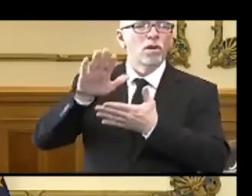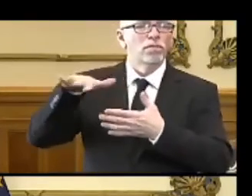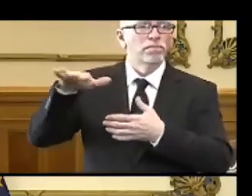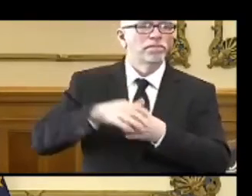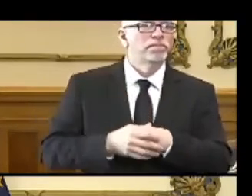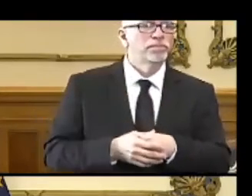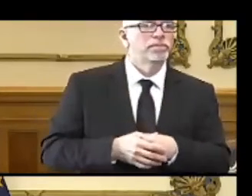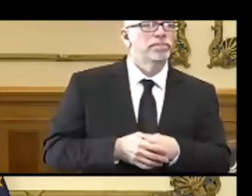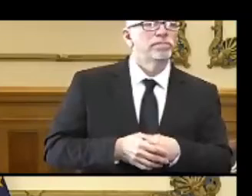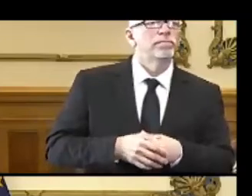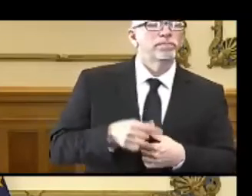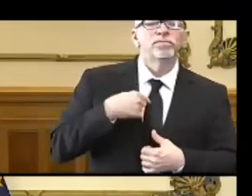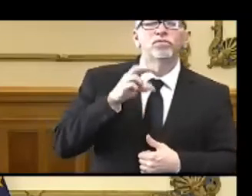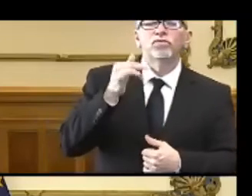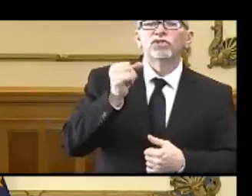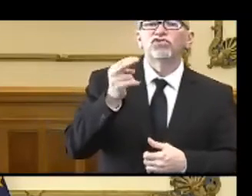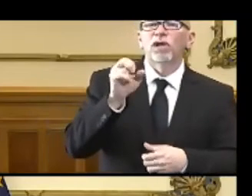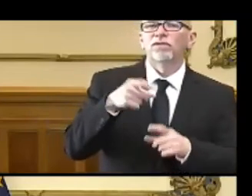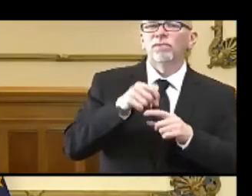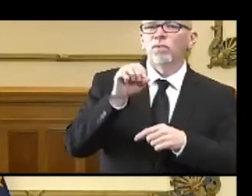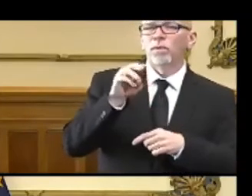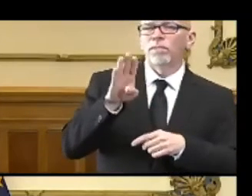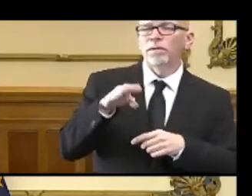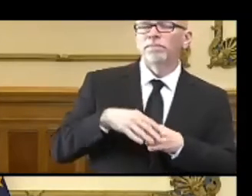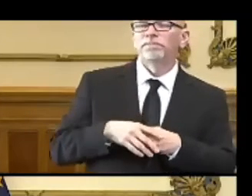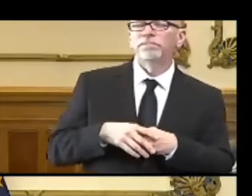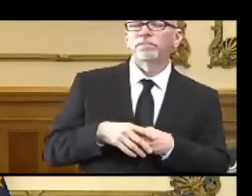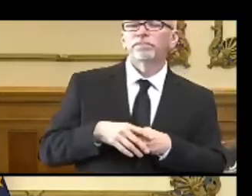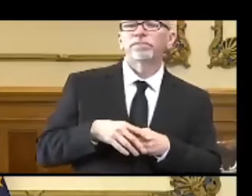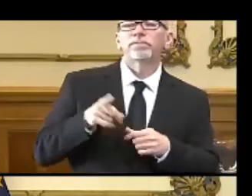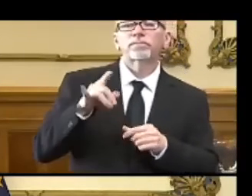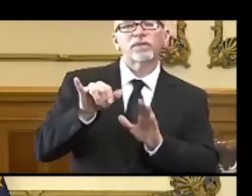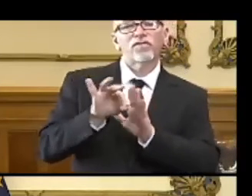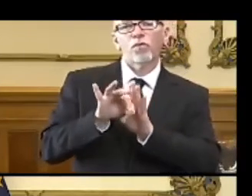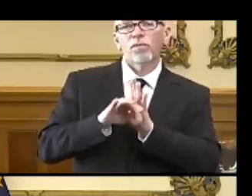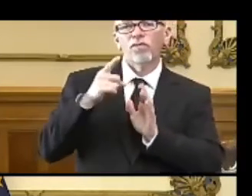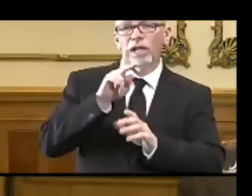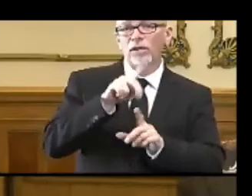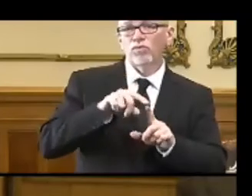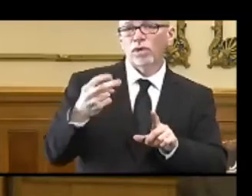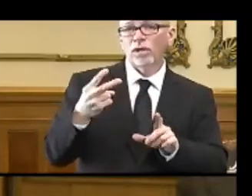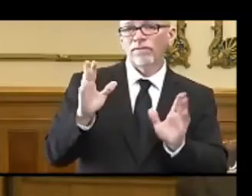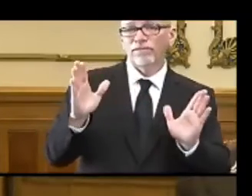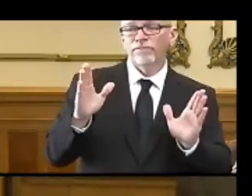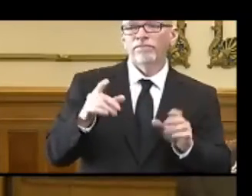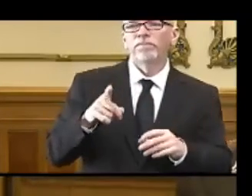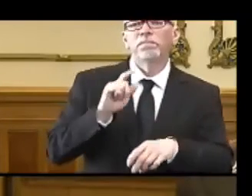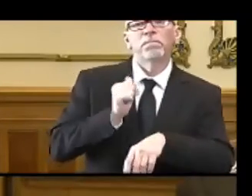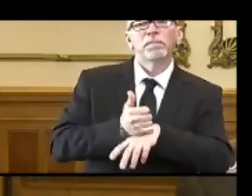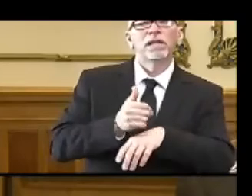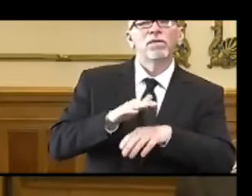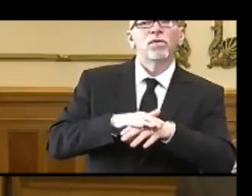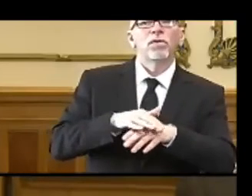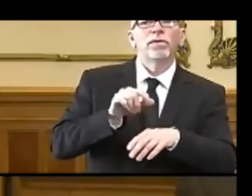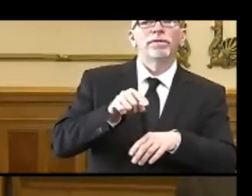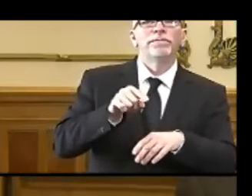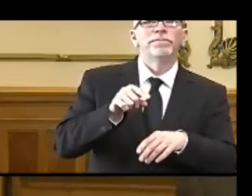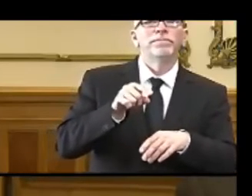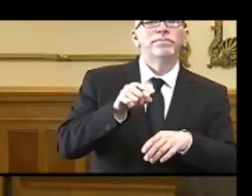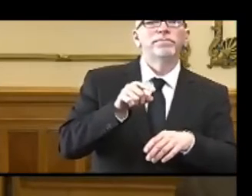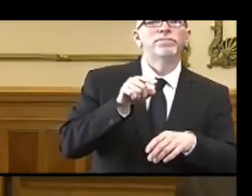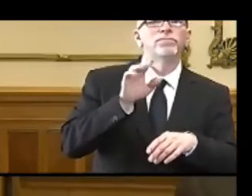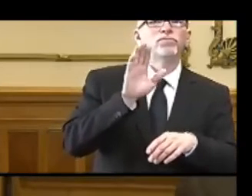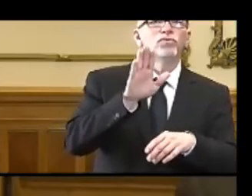This is Chris Johnston from OMB, and the formula for K through 12 is going to be based on your